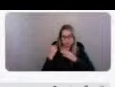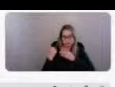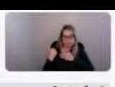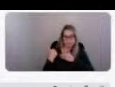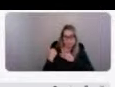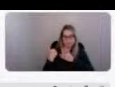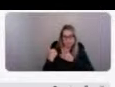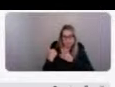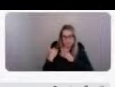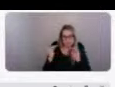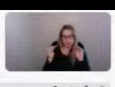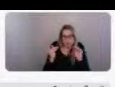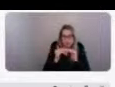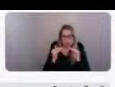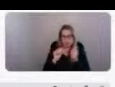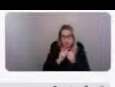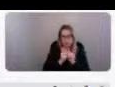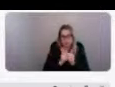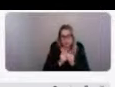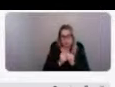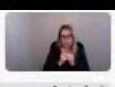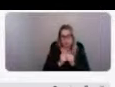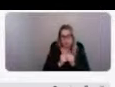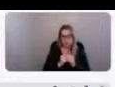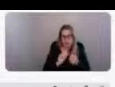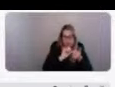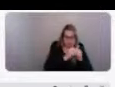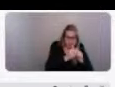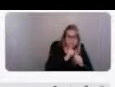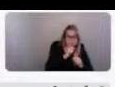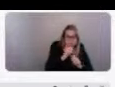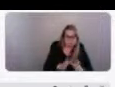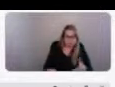competitive competitive being a priority